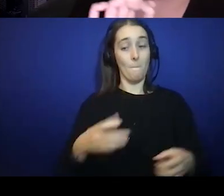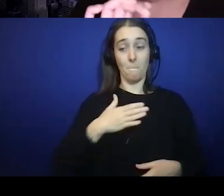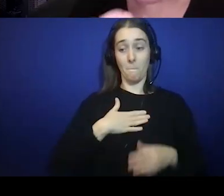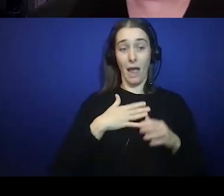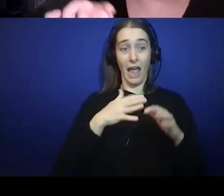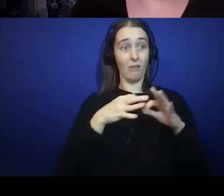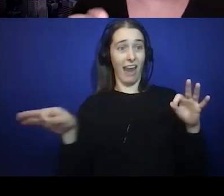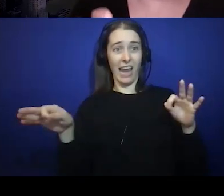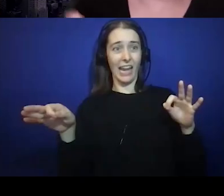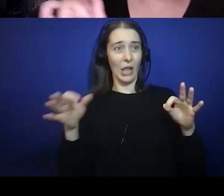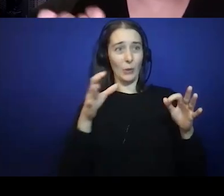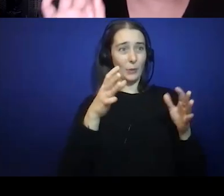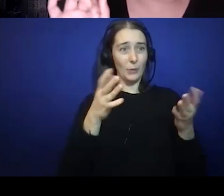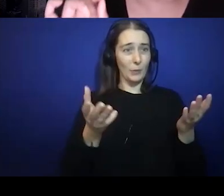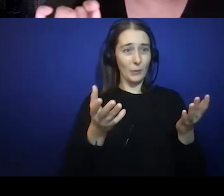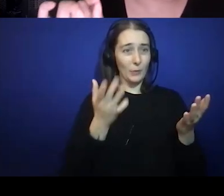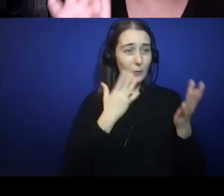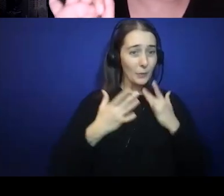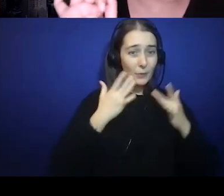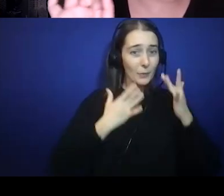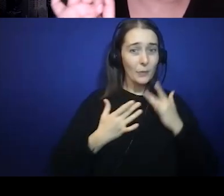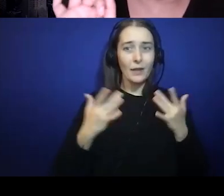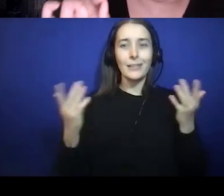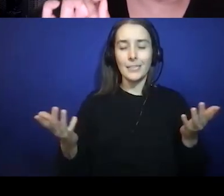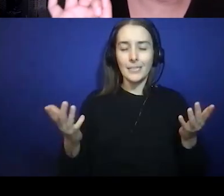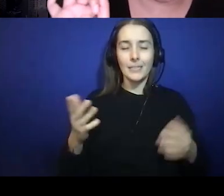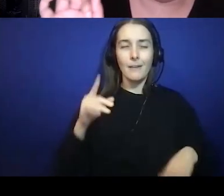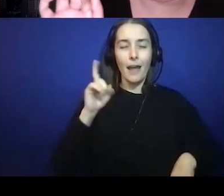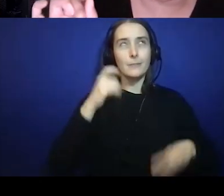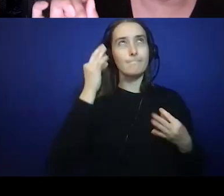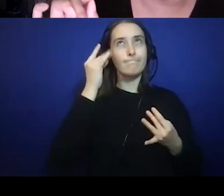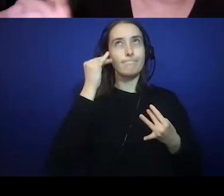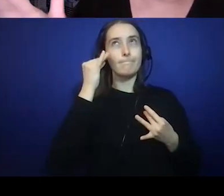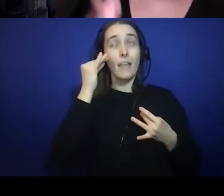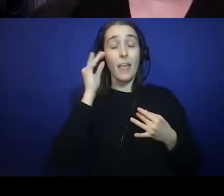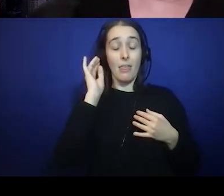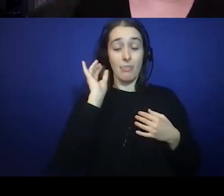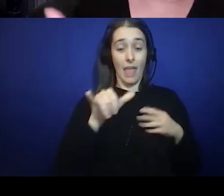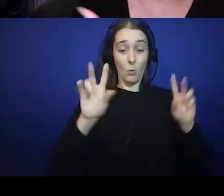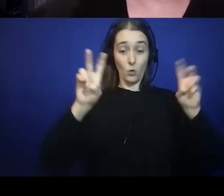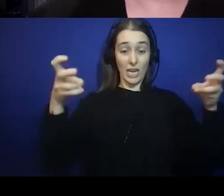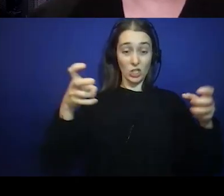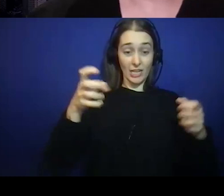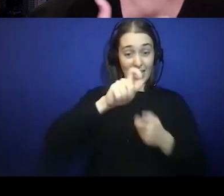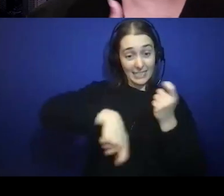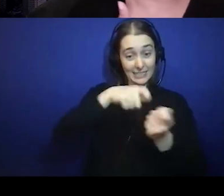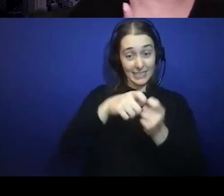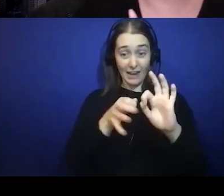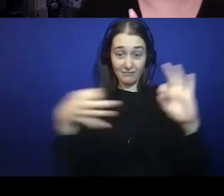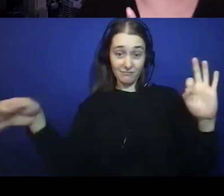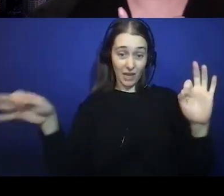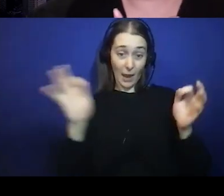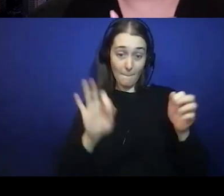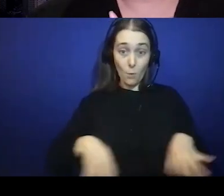writing, really ask yourself, is the wording of this quotation important? Or is this a situation where